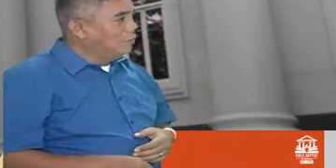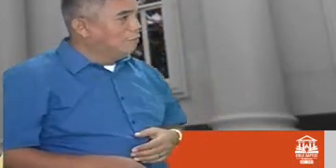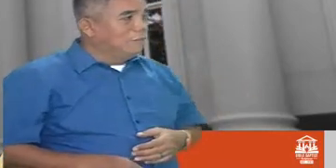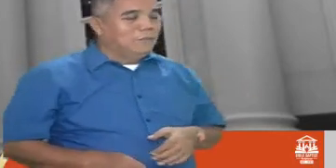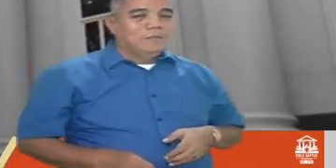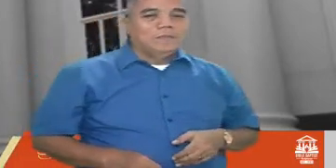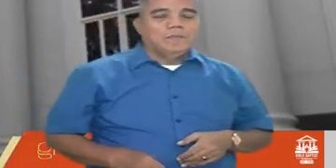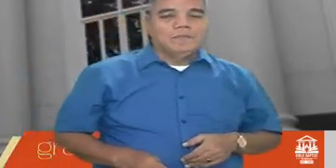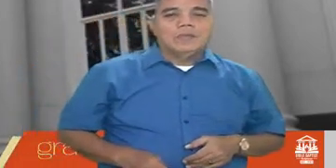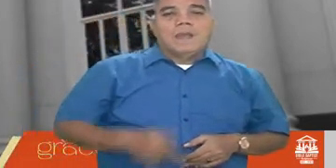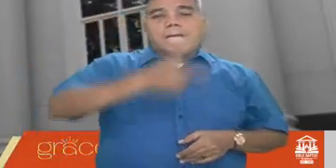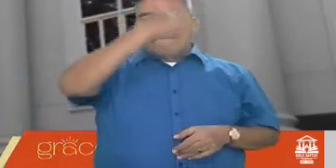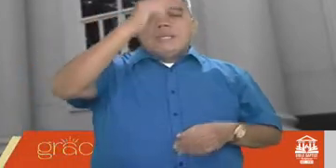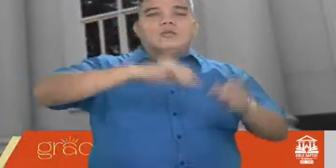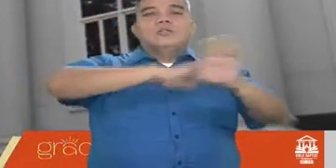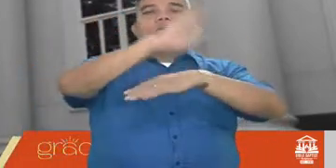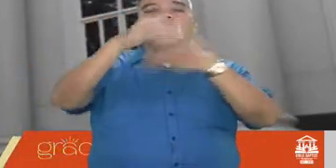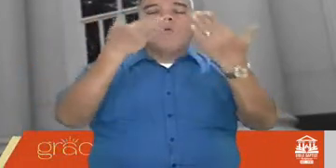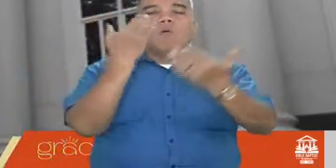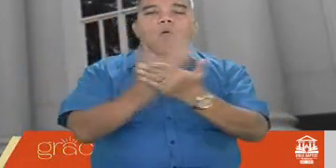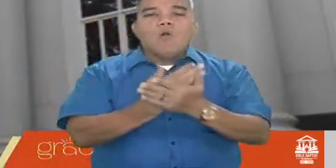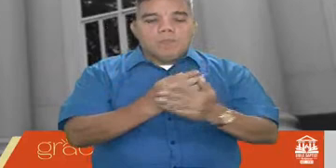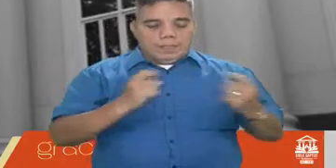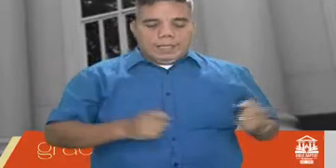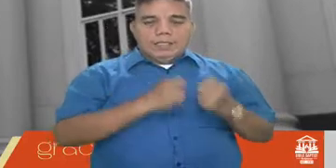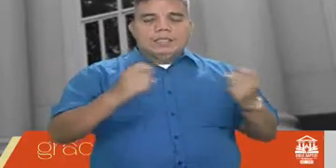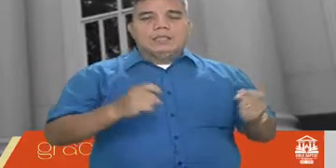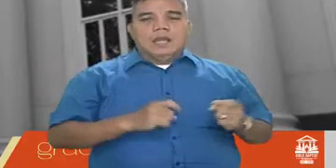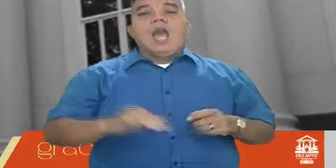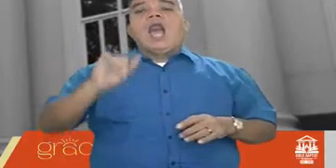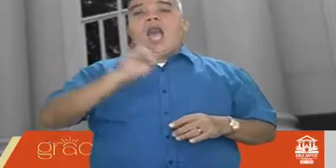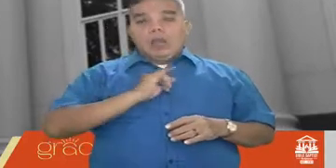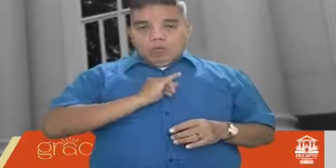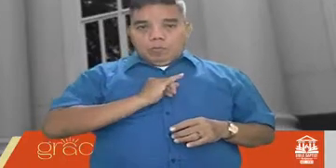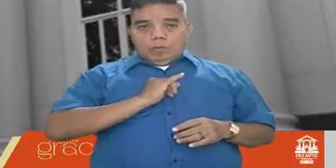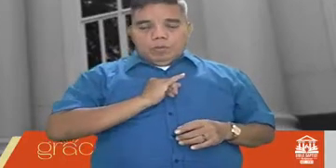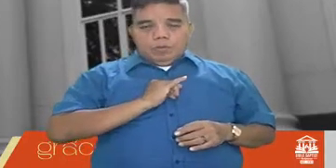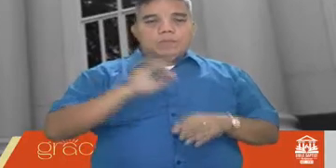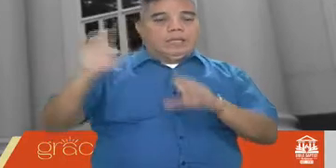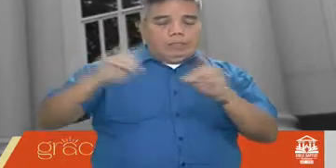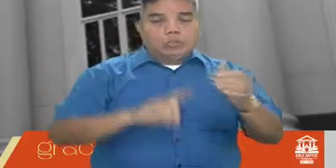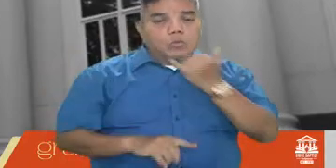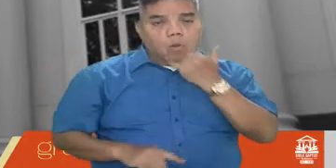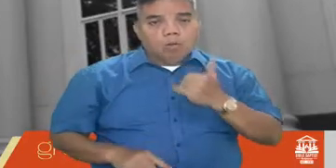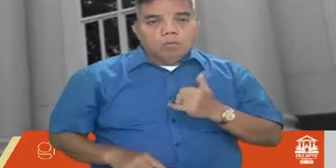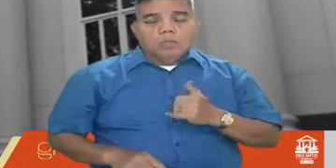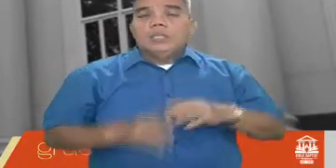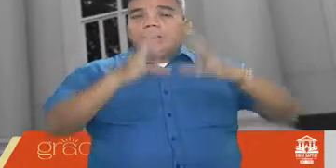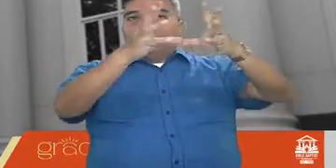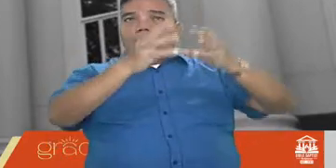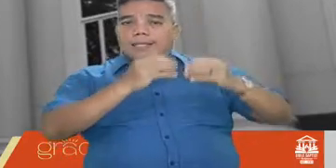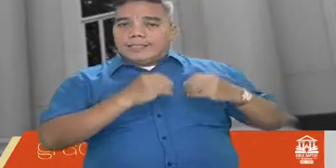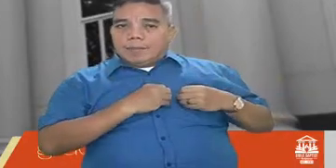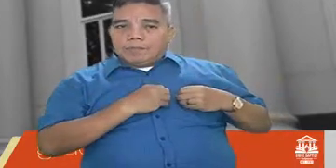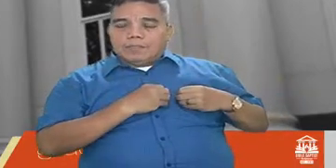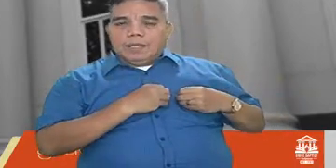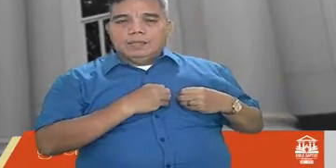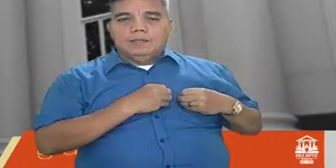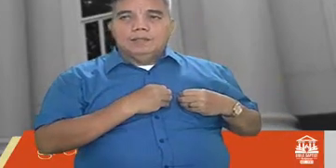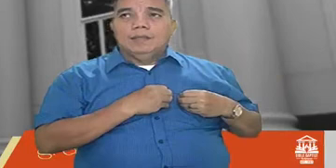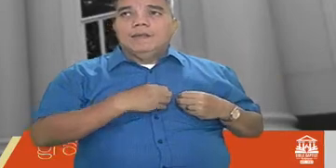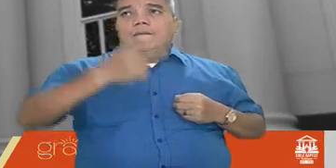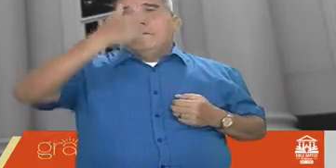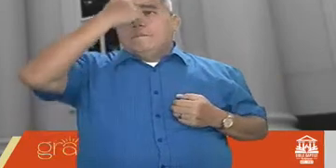ako sa ginan, kitang tanan masalaypon, wala exempted. Ako po, ayon. So,